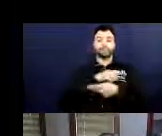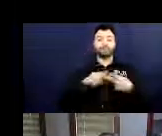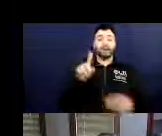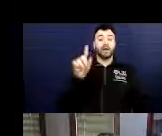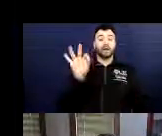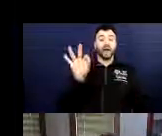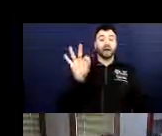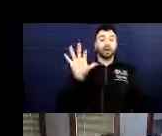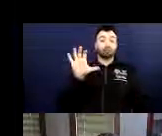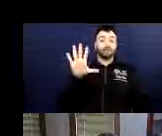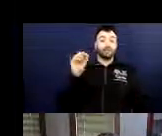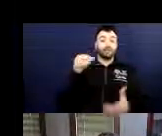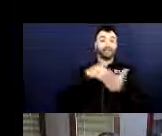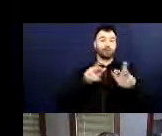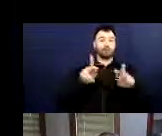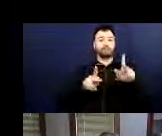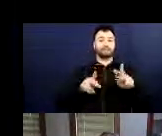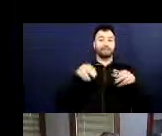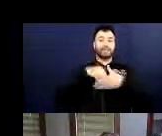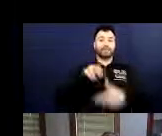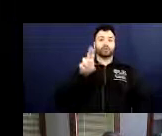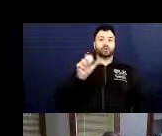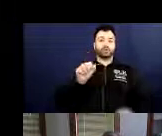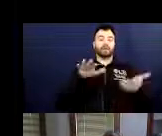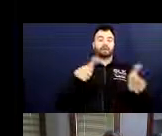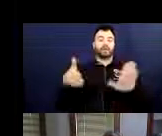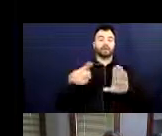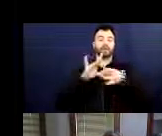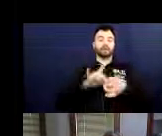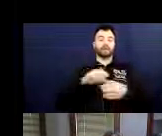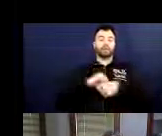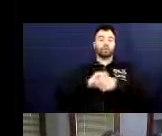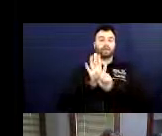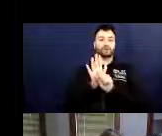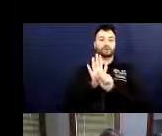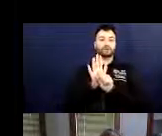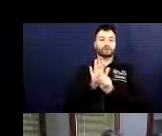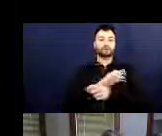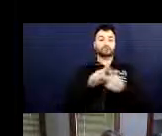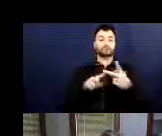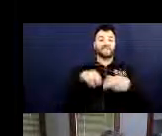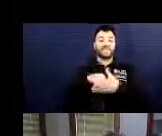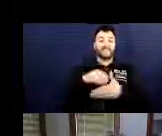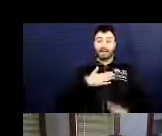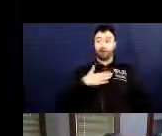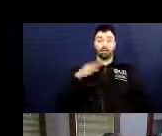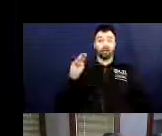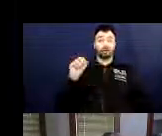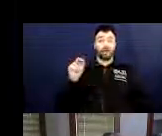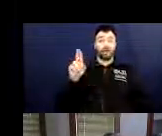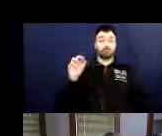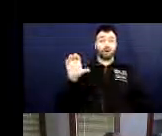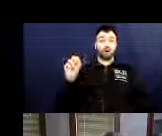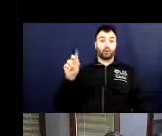950,000 and counting in the United States, 1,500 in Monroe County,